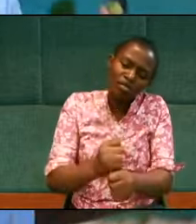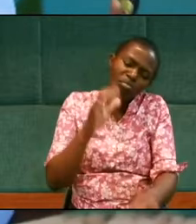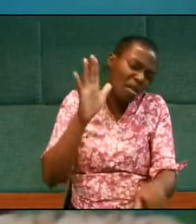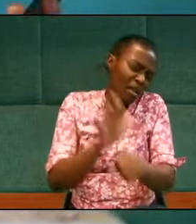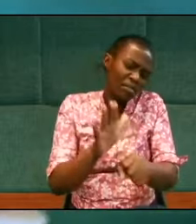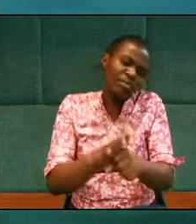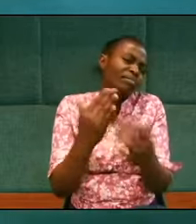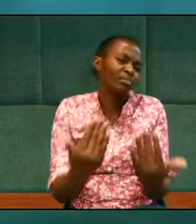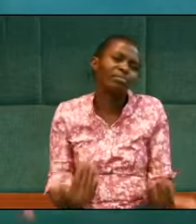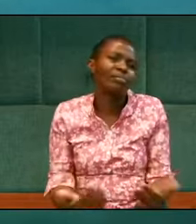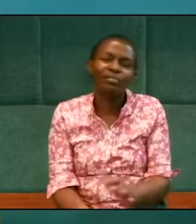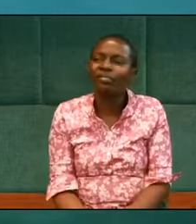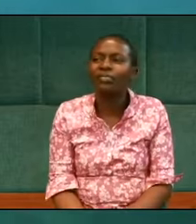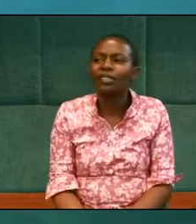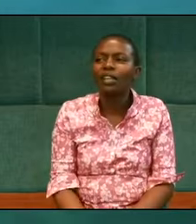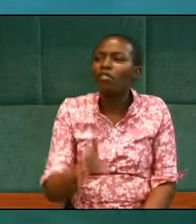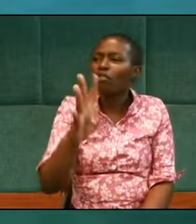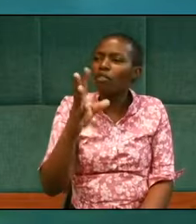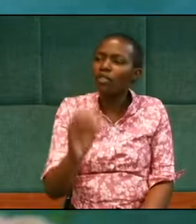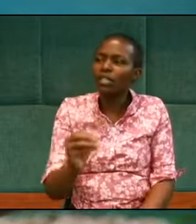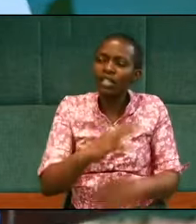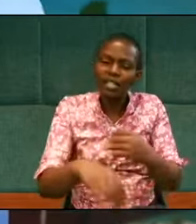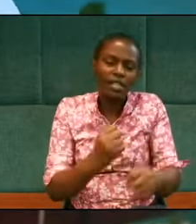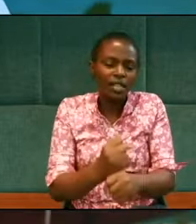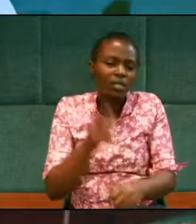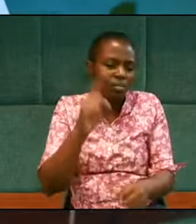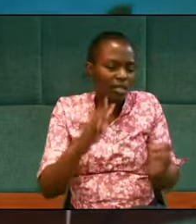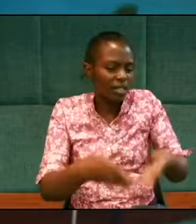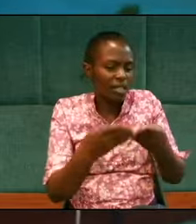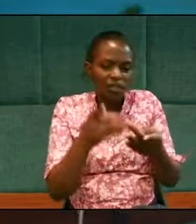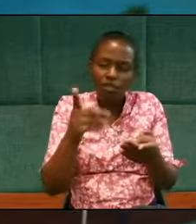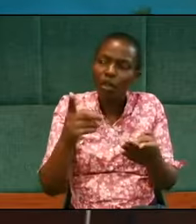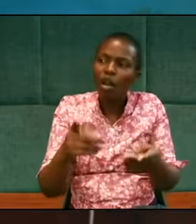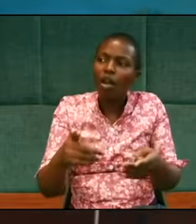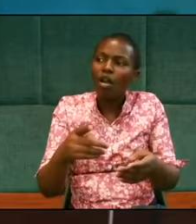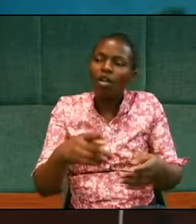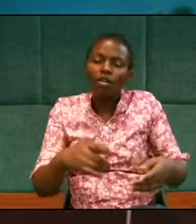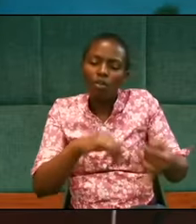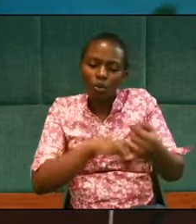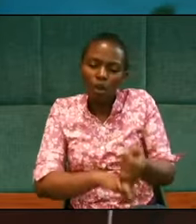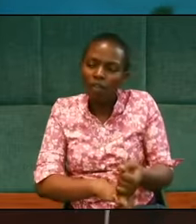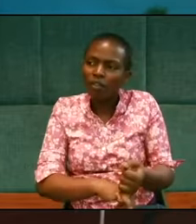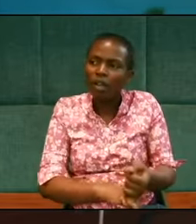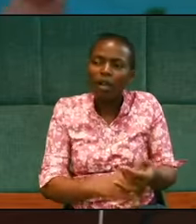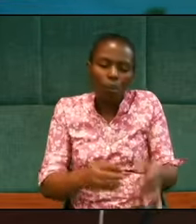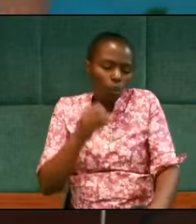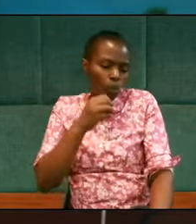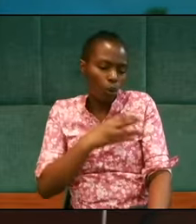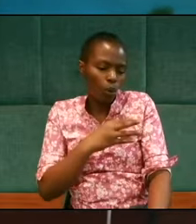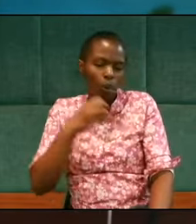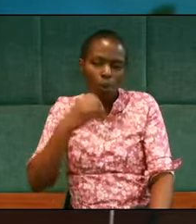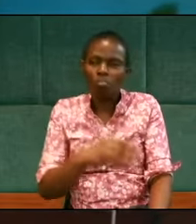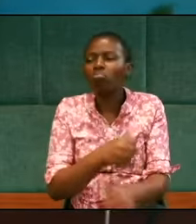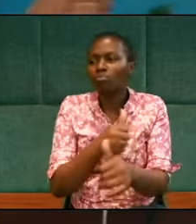point? It's for 14 years to still give your wife palpitation. You need. I know true